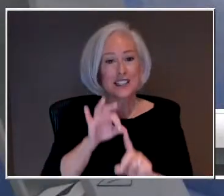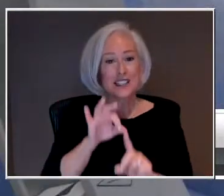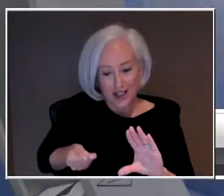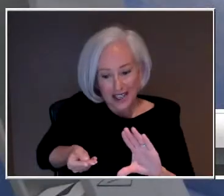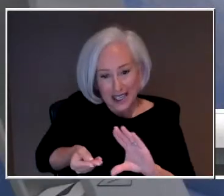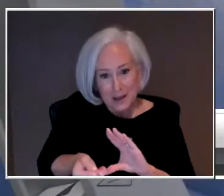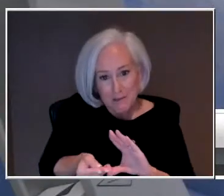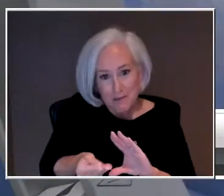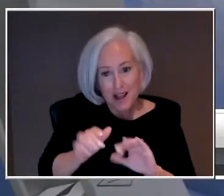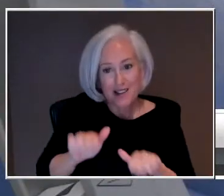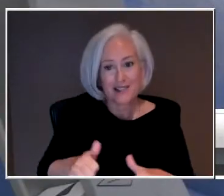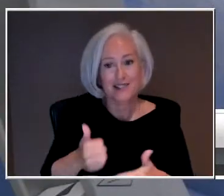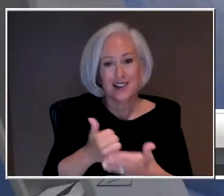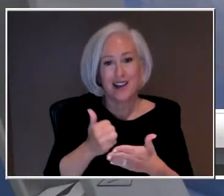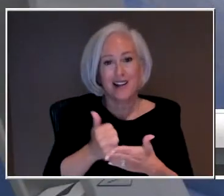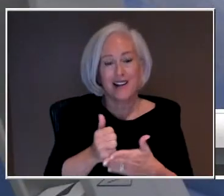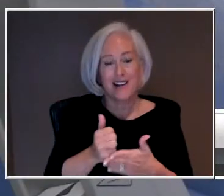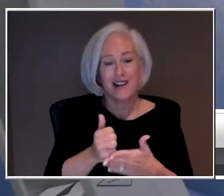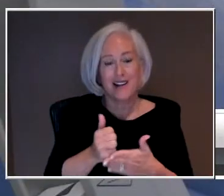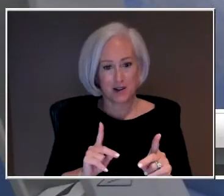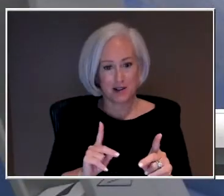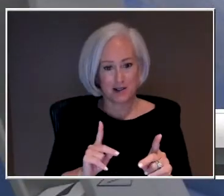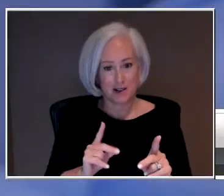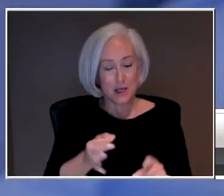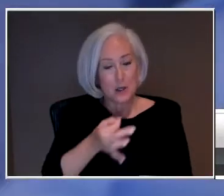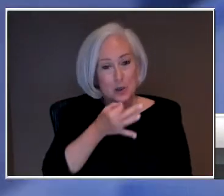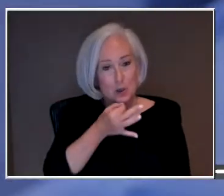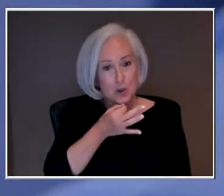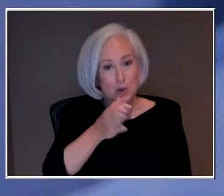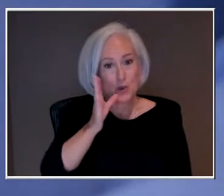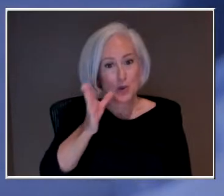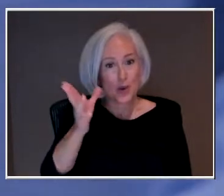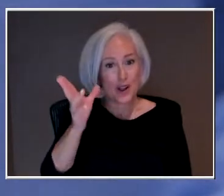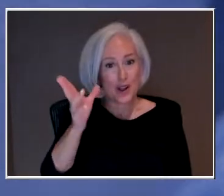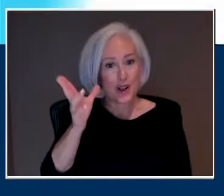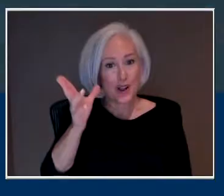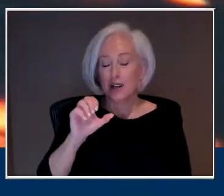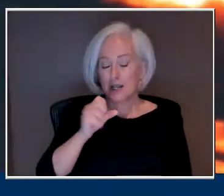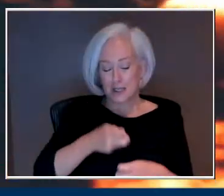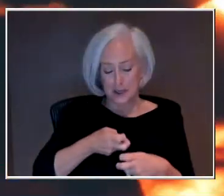what a life-changing difference spinal cord stimulators provide.